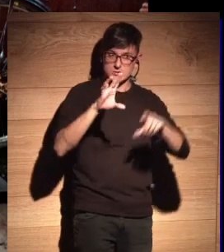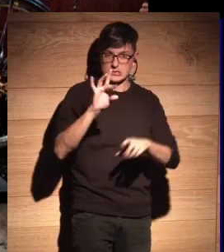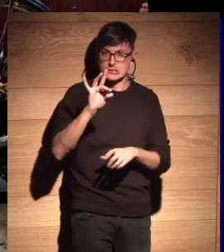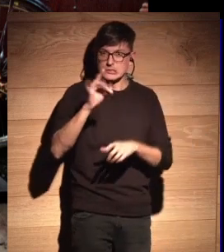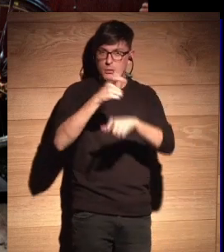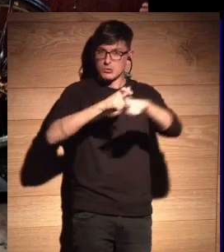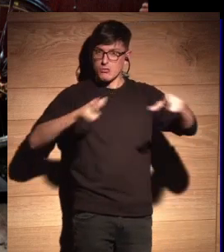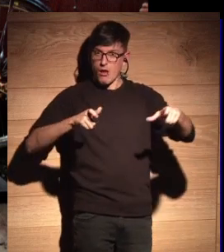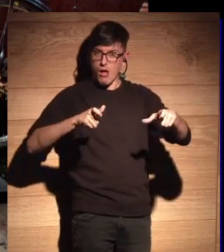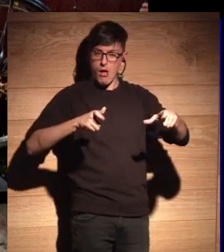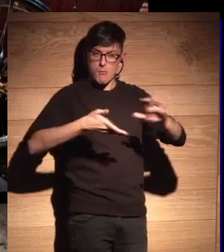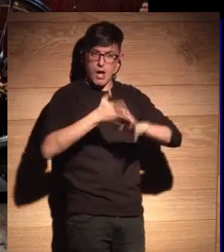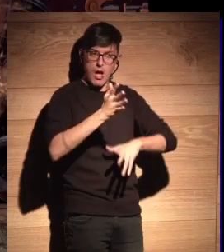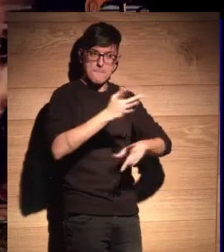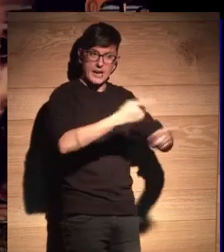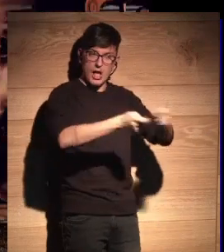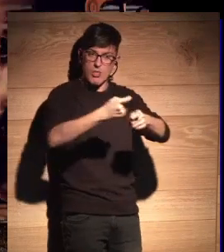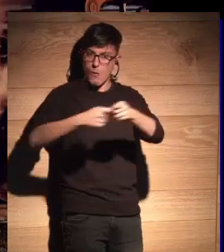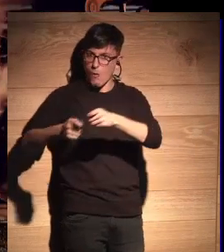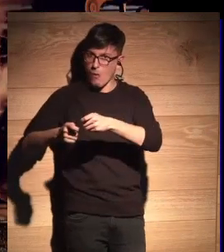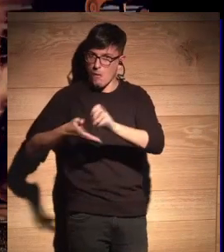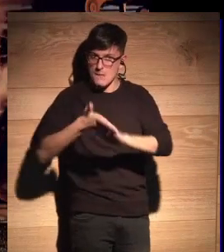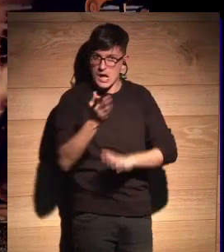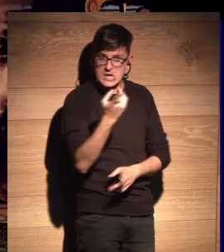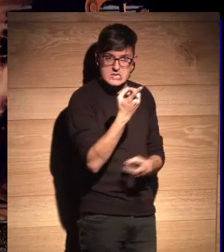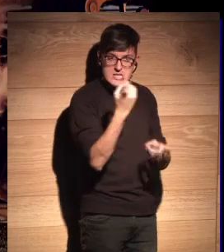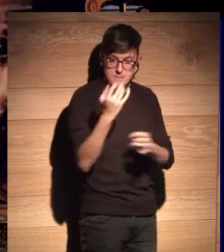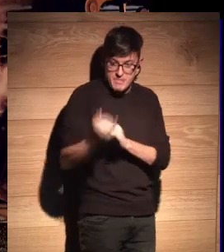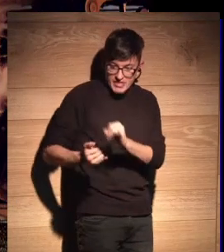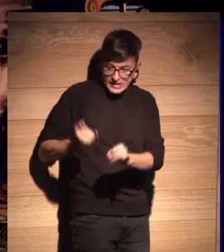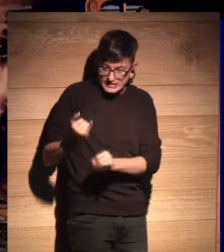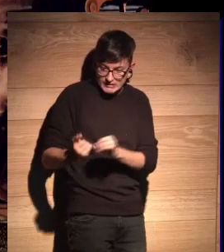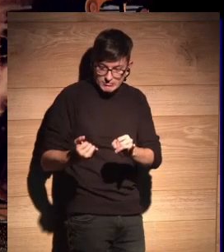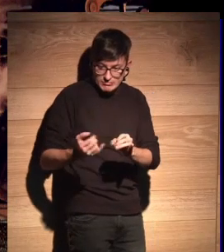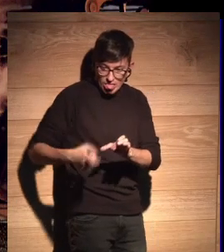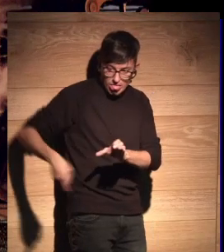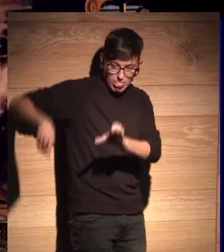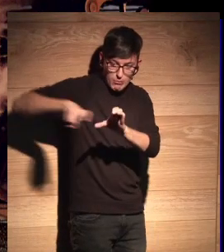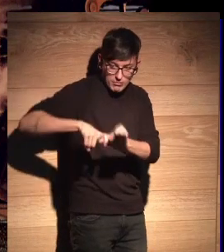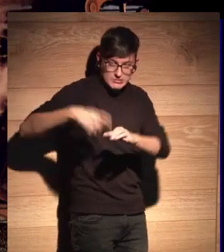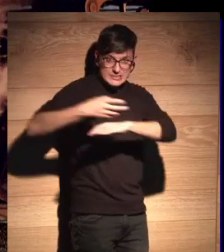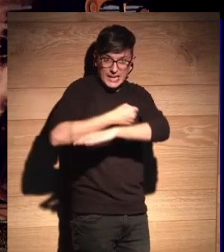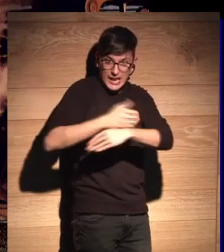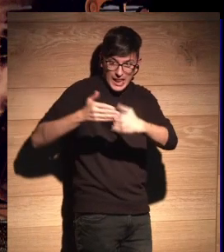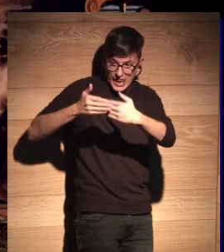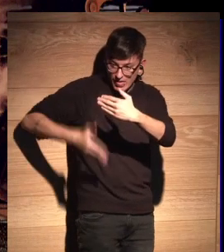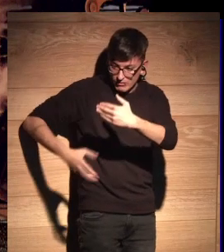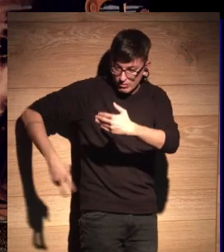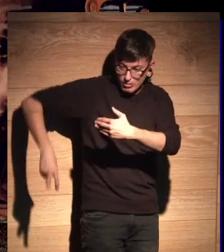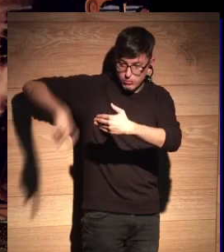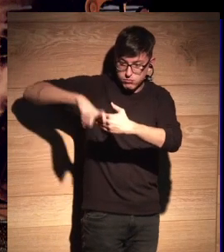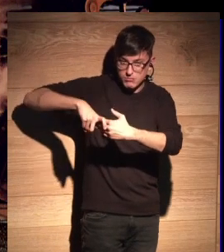just to put their bicycle on the side of the train, and they will go back on their, you know. This is